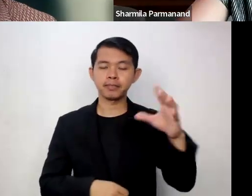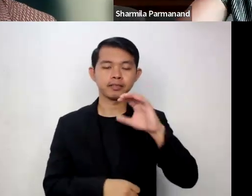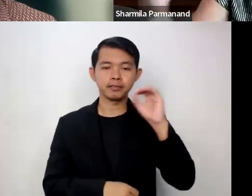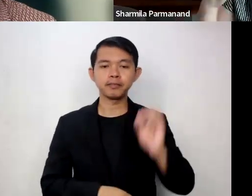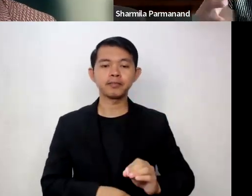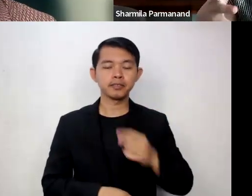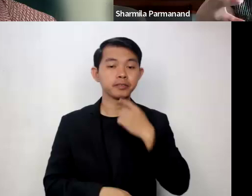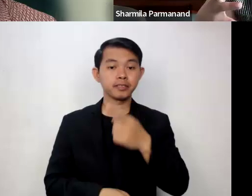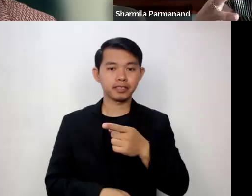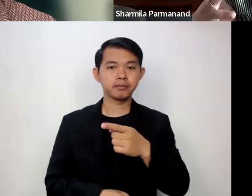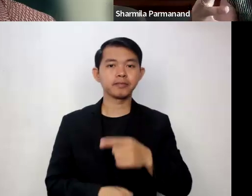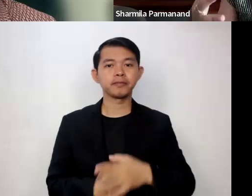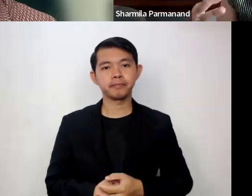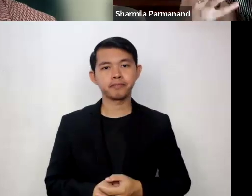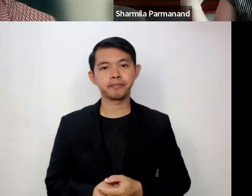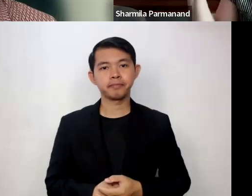saying, na gender